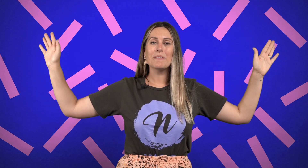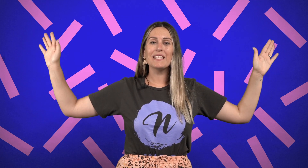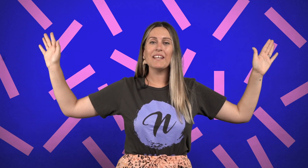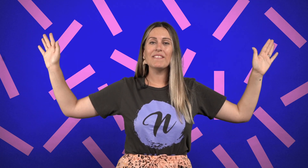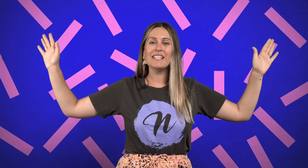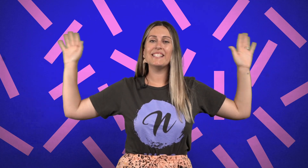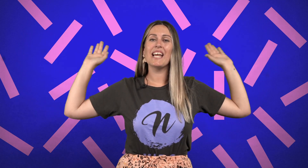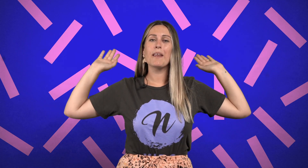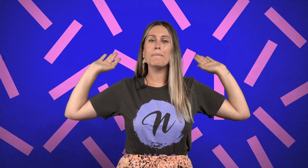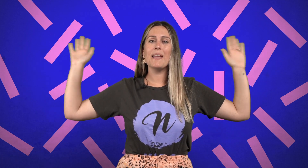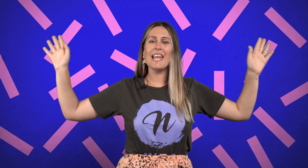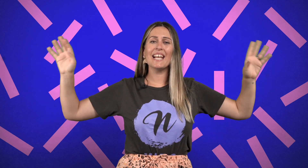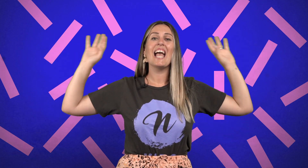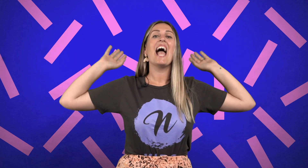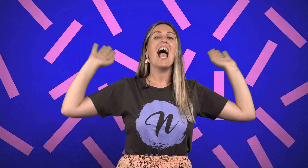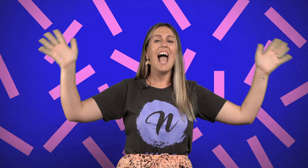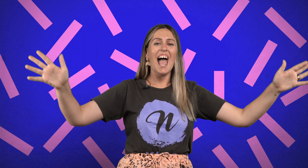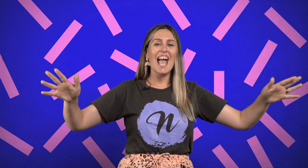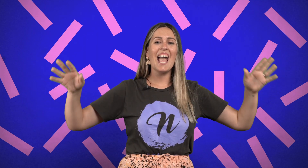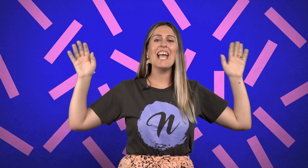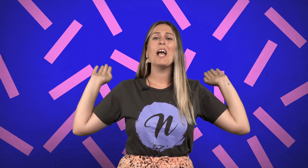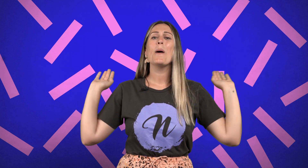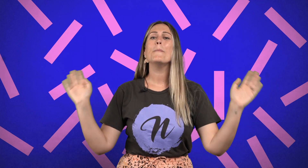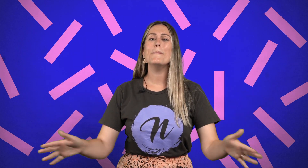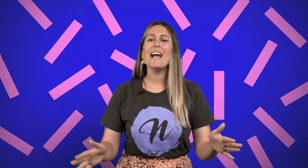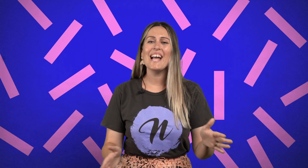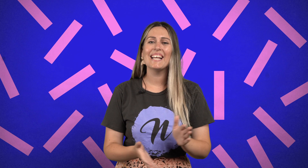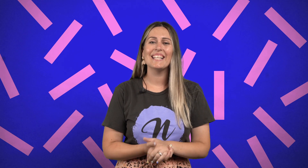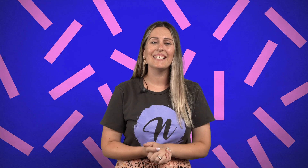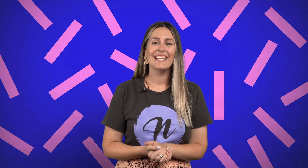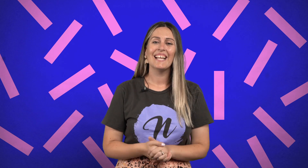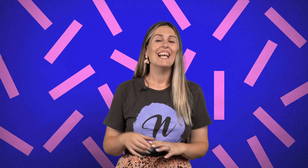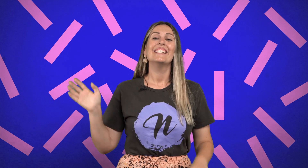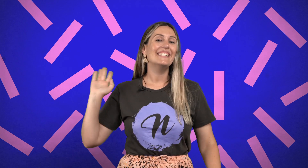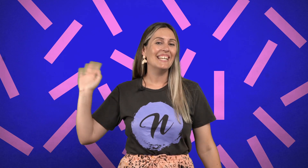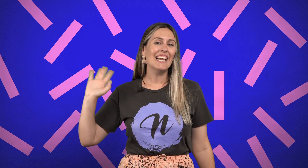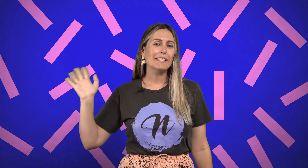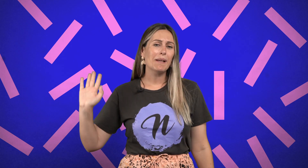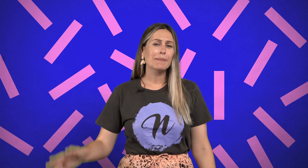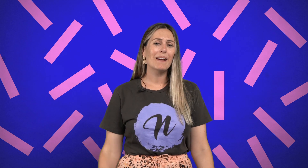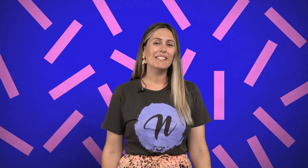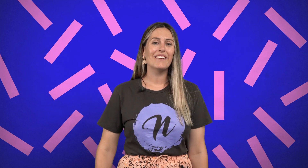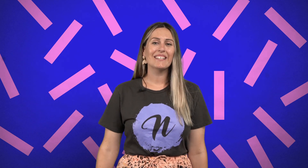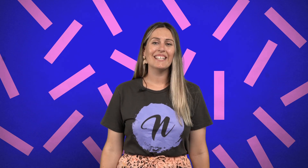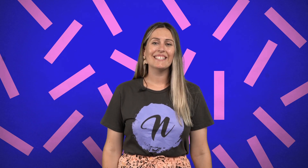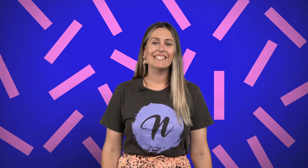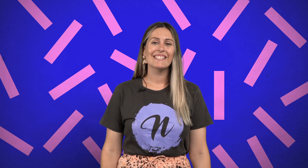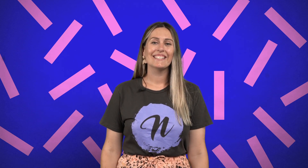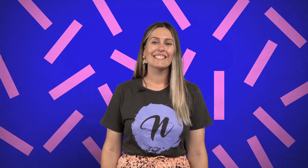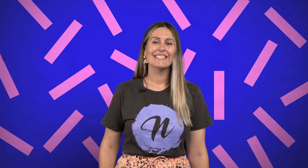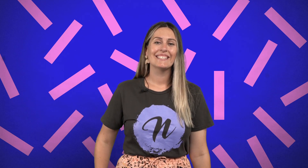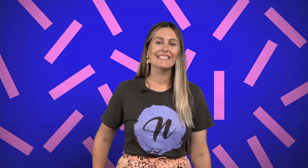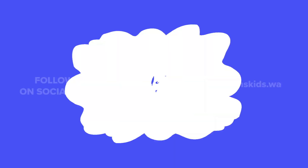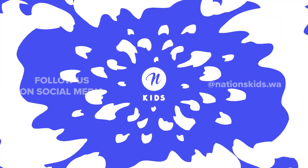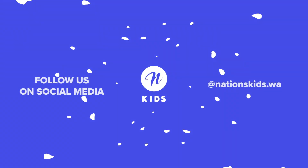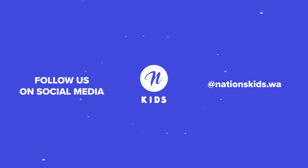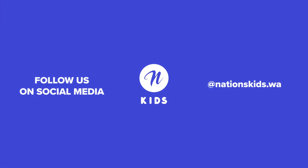Everyone who believed this said a big amen. See you next week, Sprouts and Rockets.